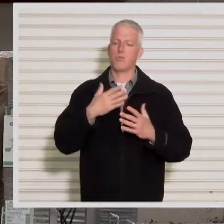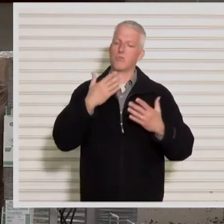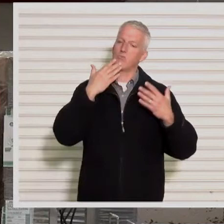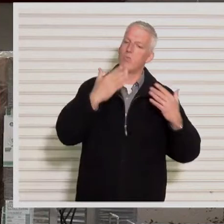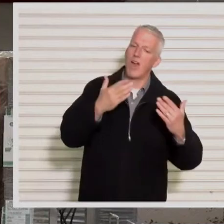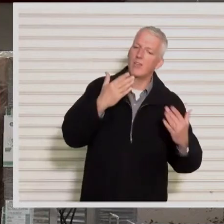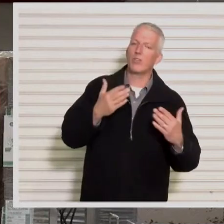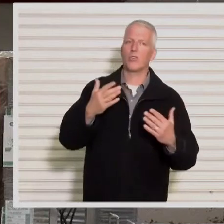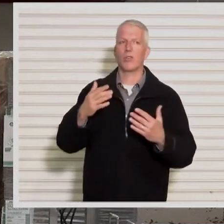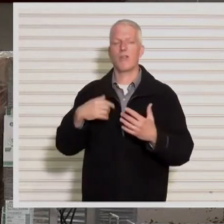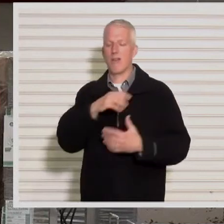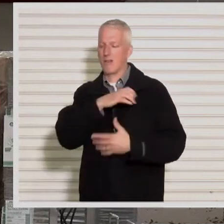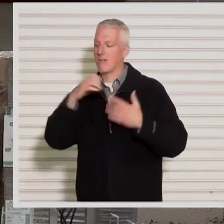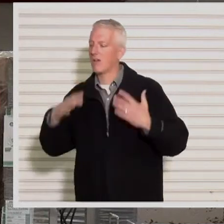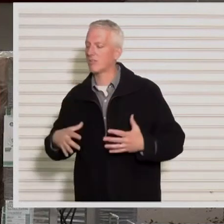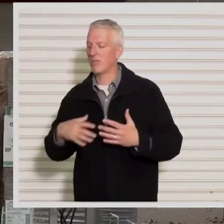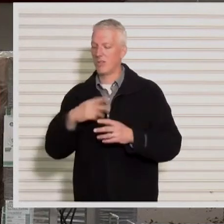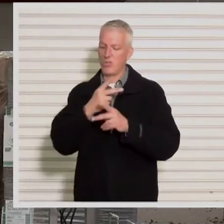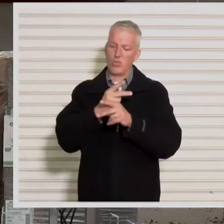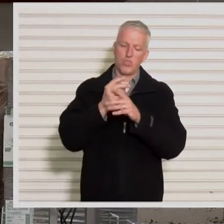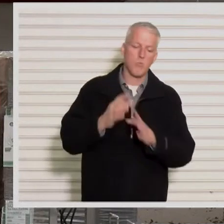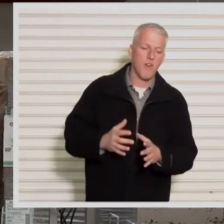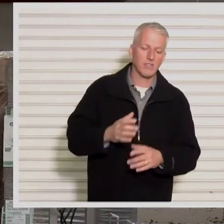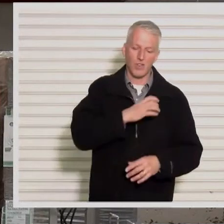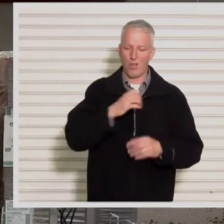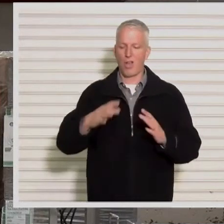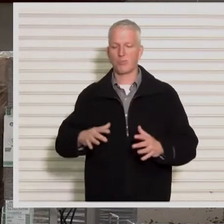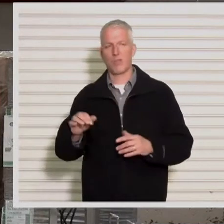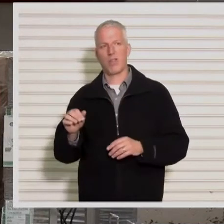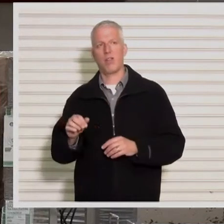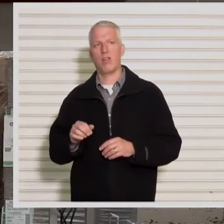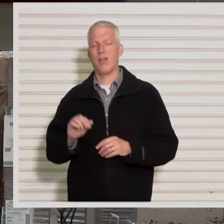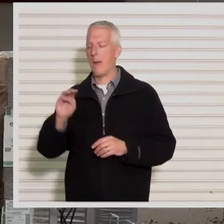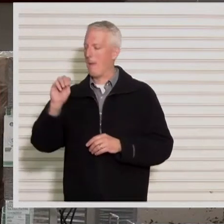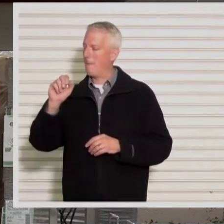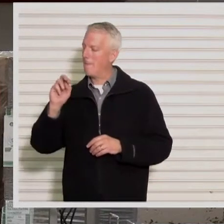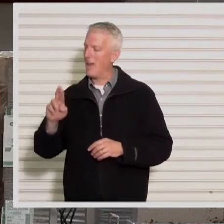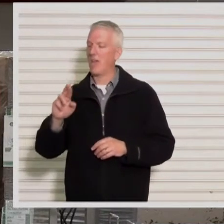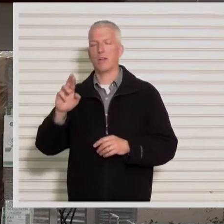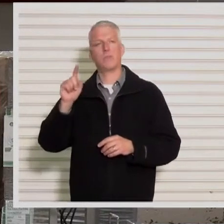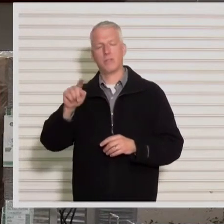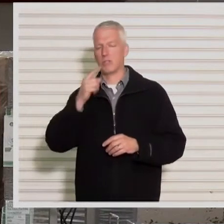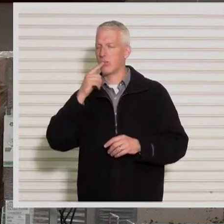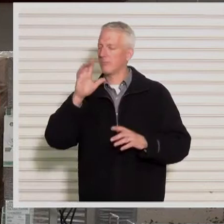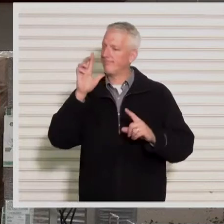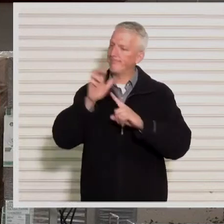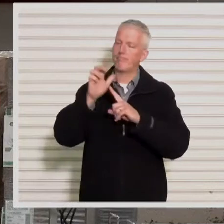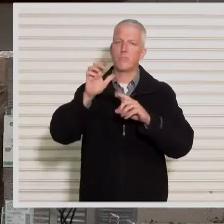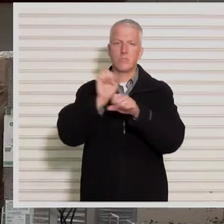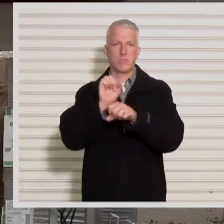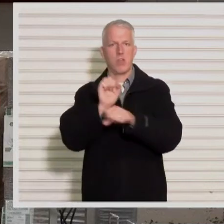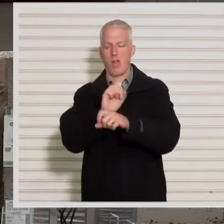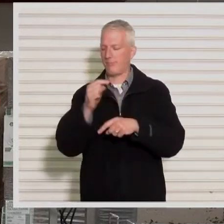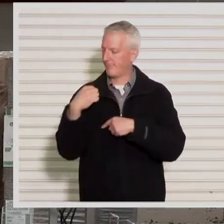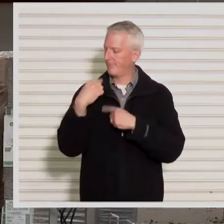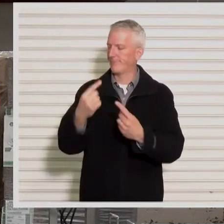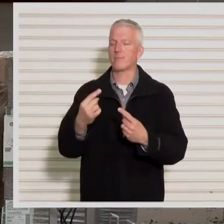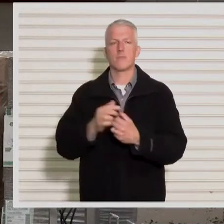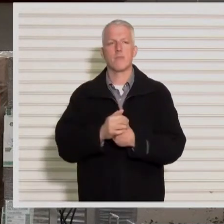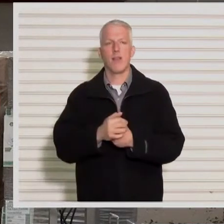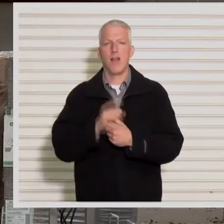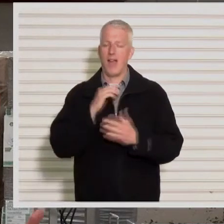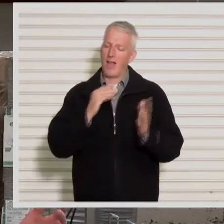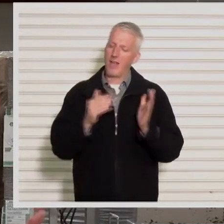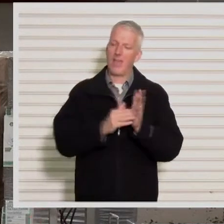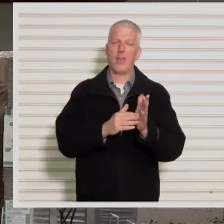congressman, supervisor, my friend, remarkable Assemblymember Garcia, has just been doing a magnificent job. And